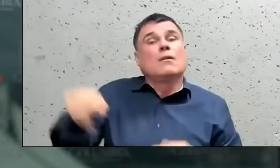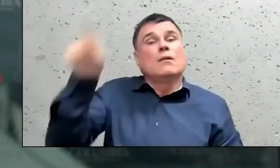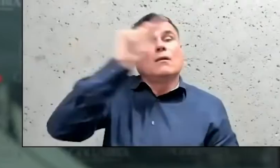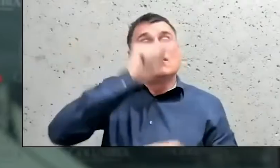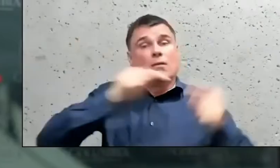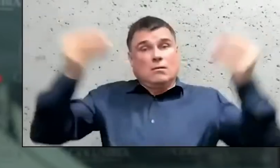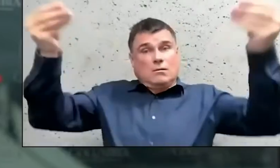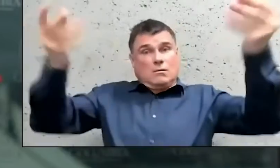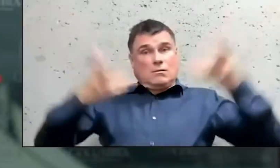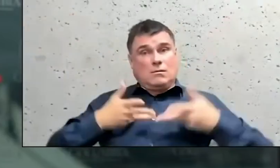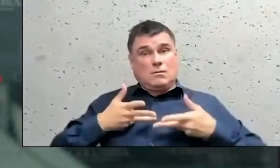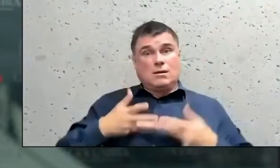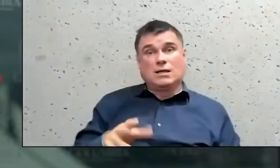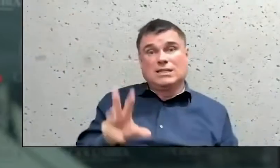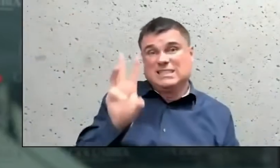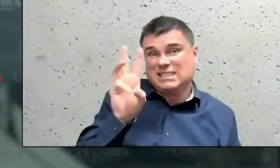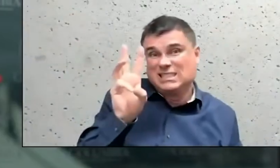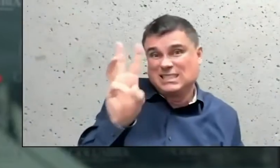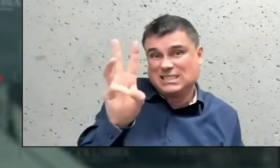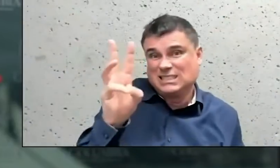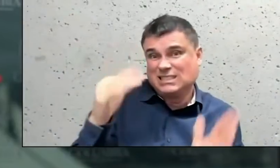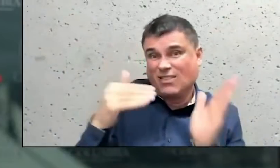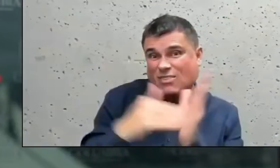completed. This is